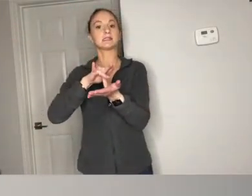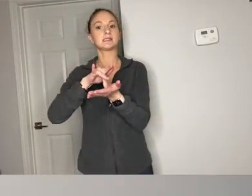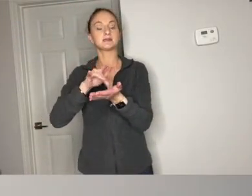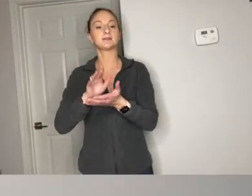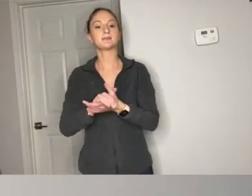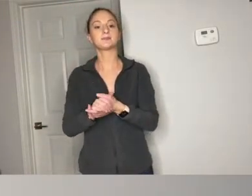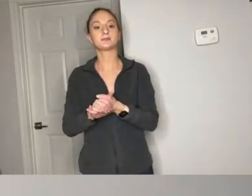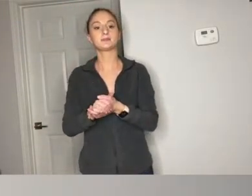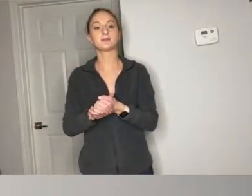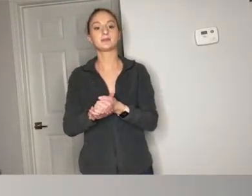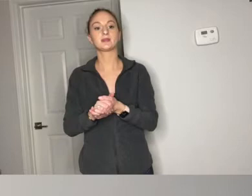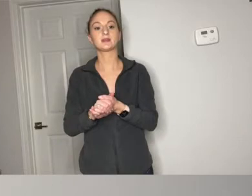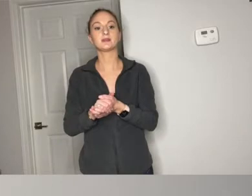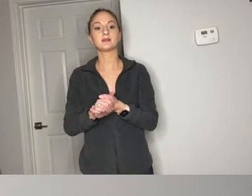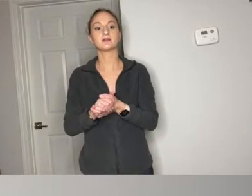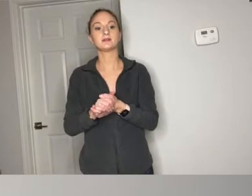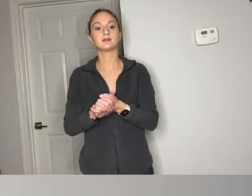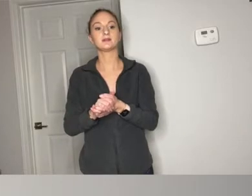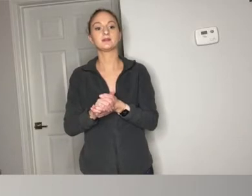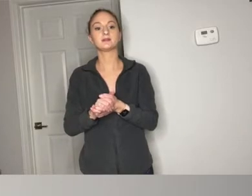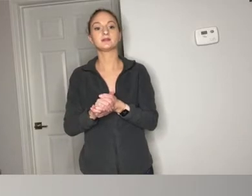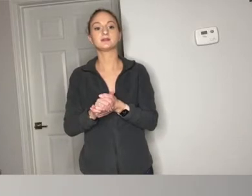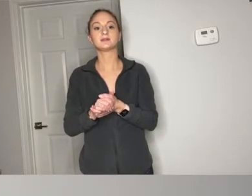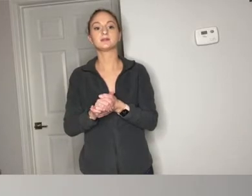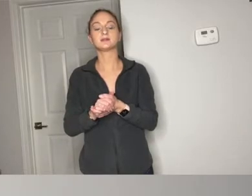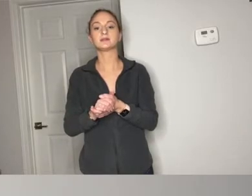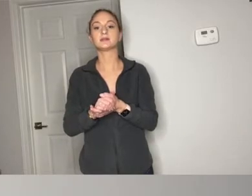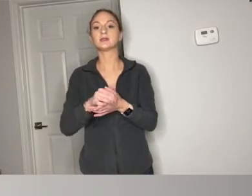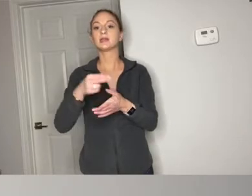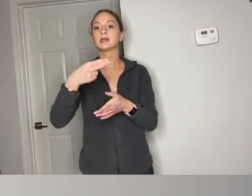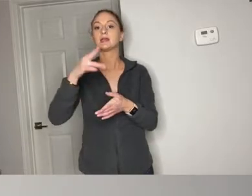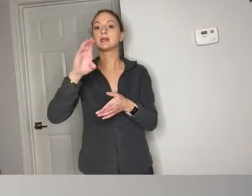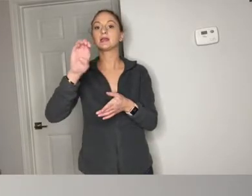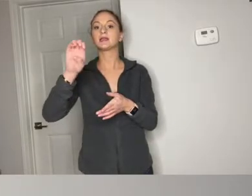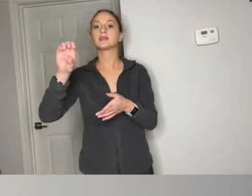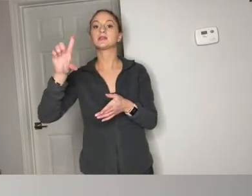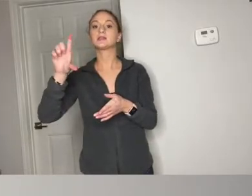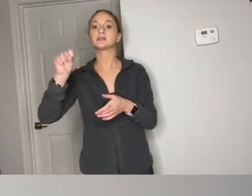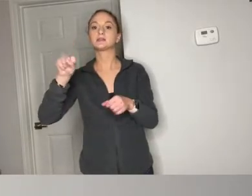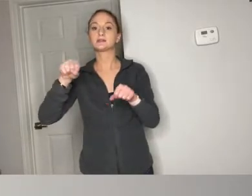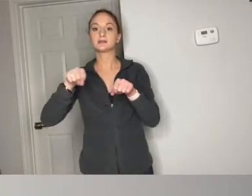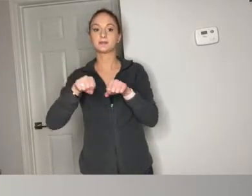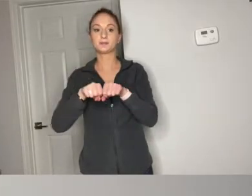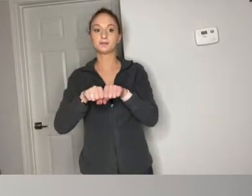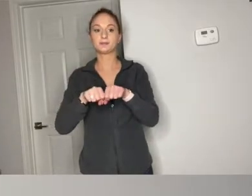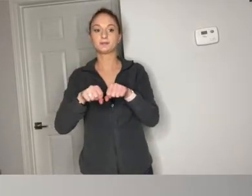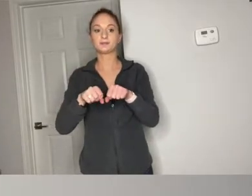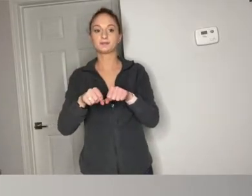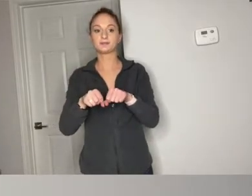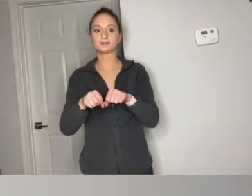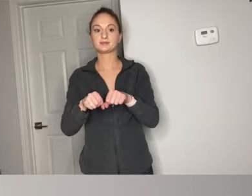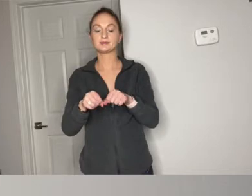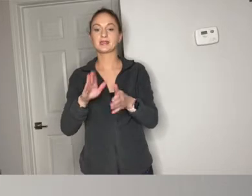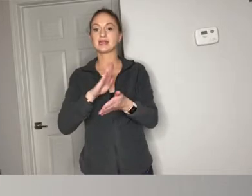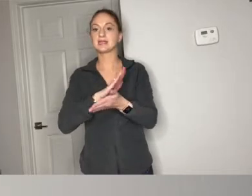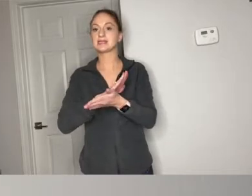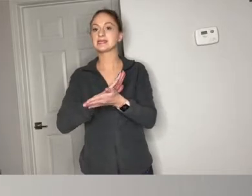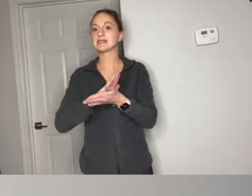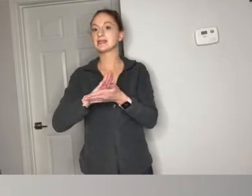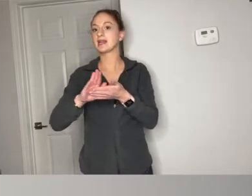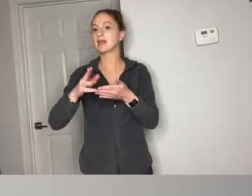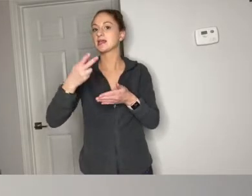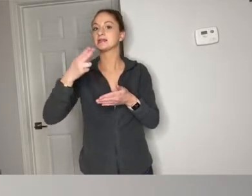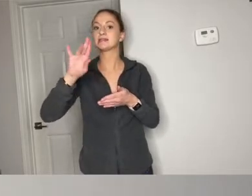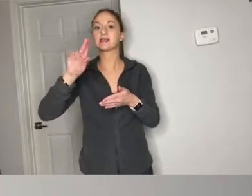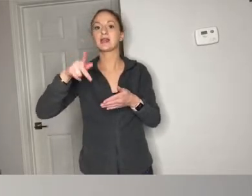And back to center. This time we're going to bring our heels in closer to our body. And we're gonna do a nice hip